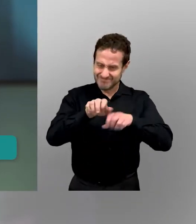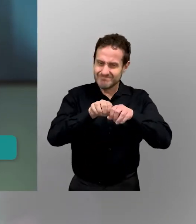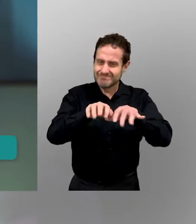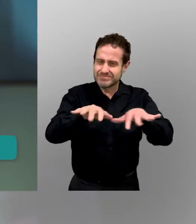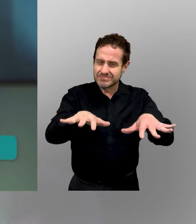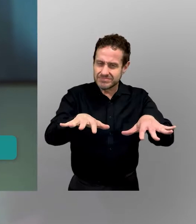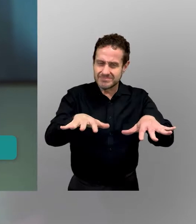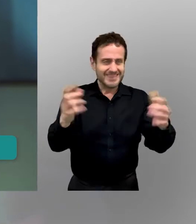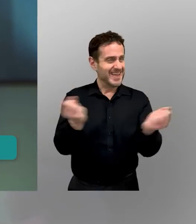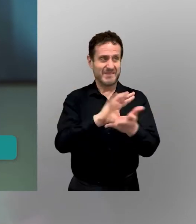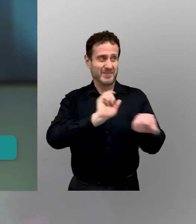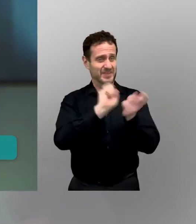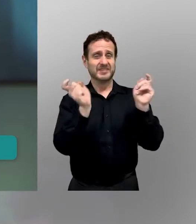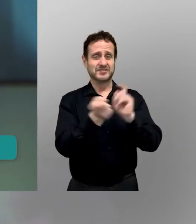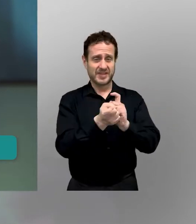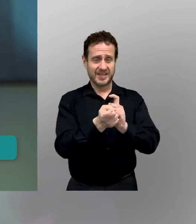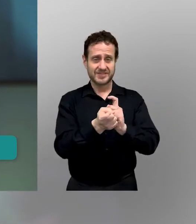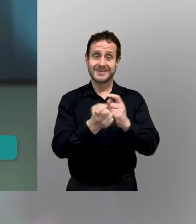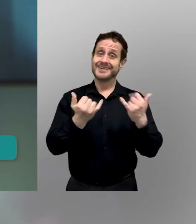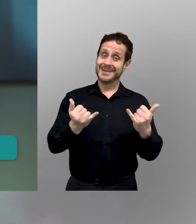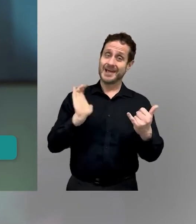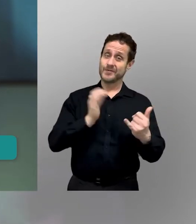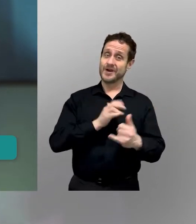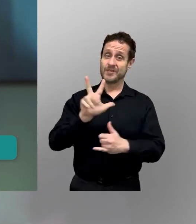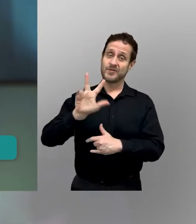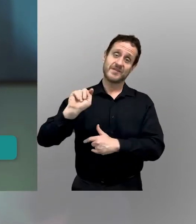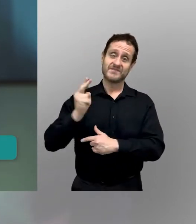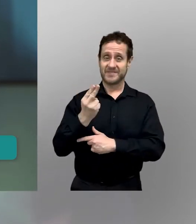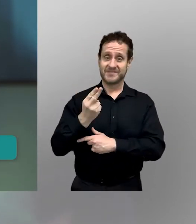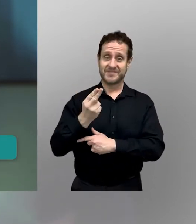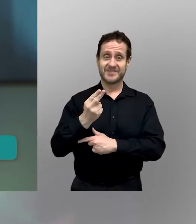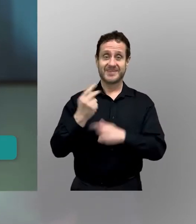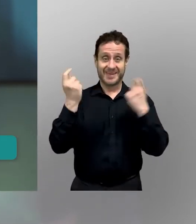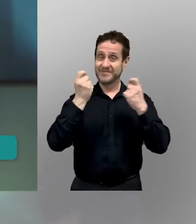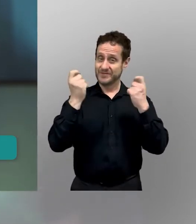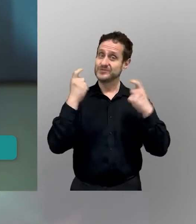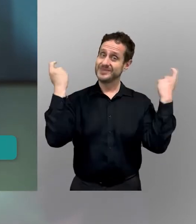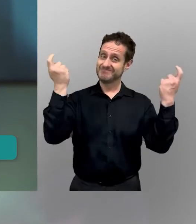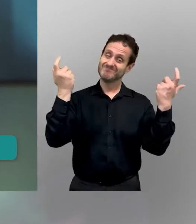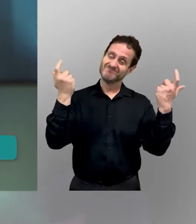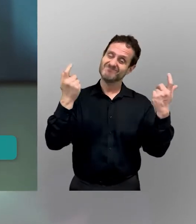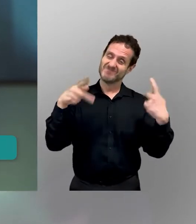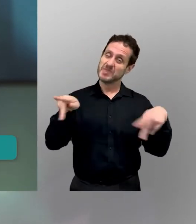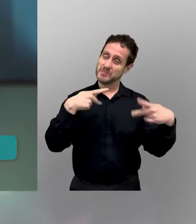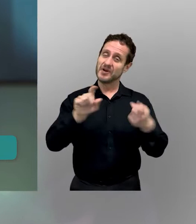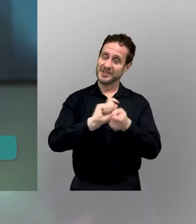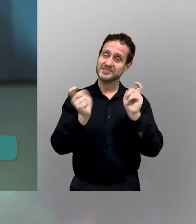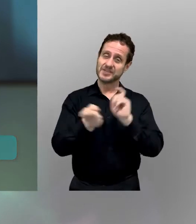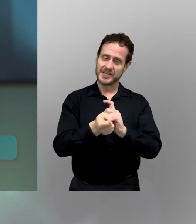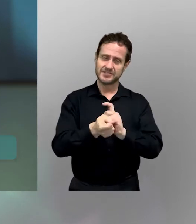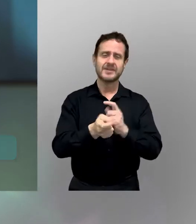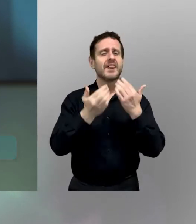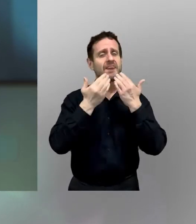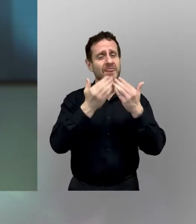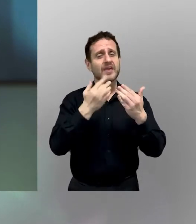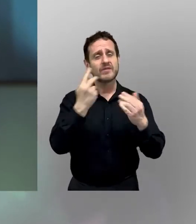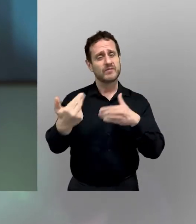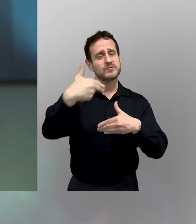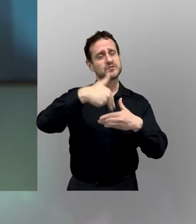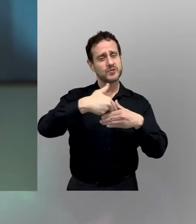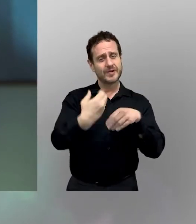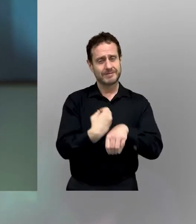changed everything, including our celebration of our 35th anniversary. I want to thank all of you for joining us virtually